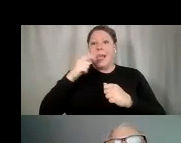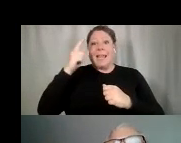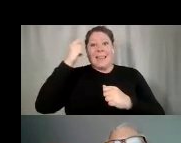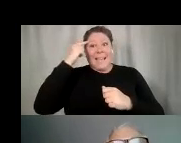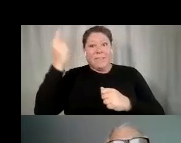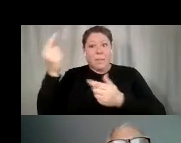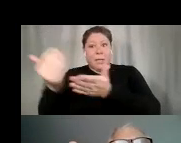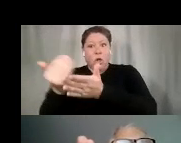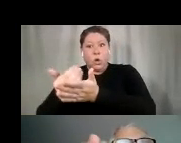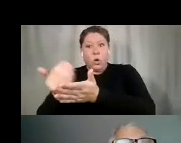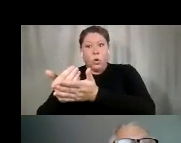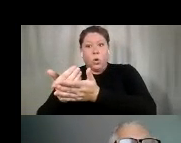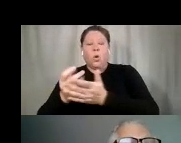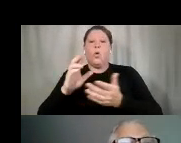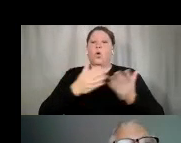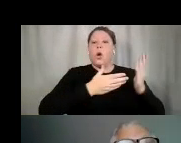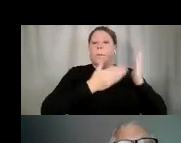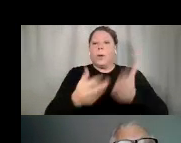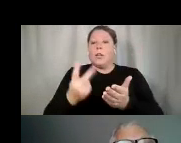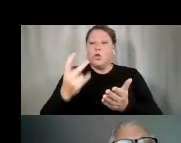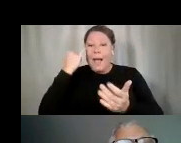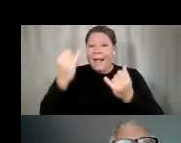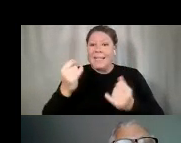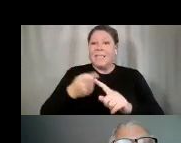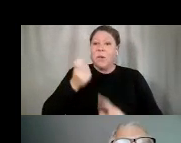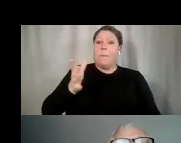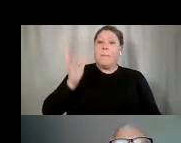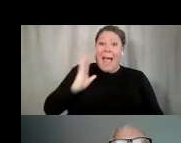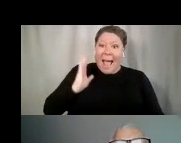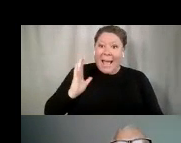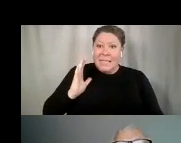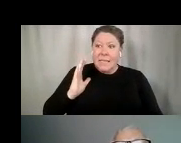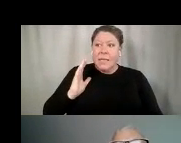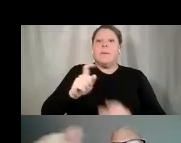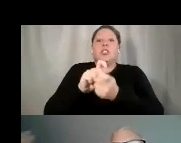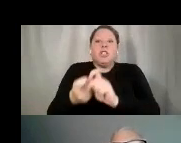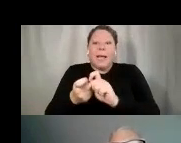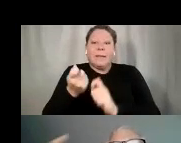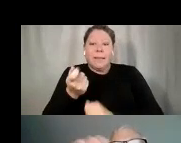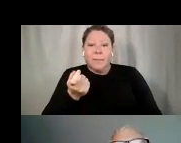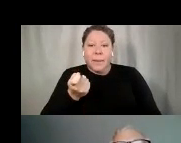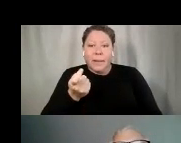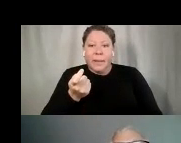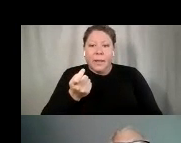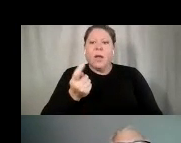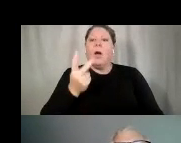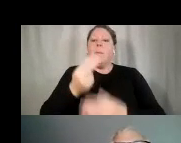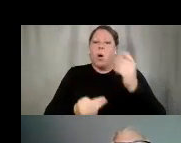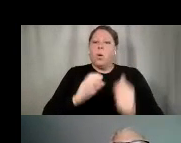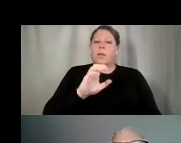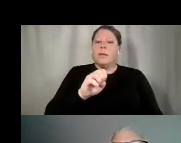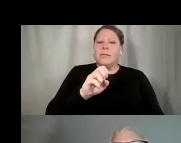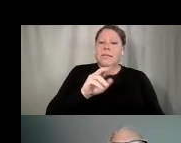or bring two ideas from your past together in a new way, both the sensors and the intuitives were able